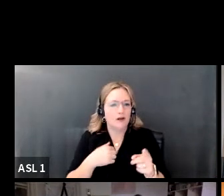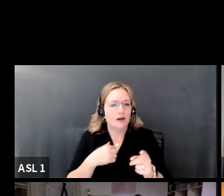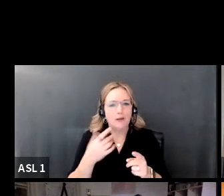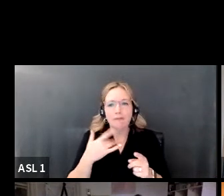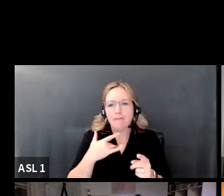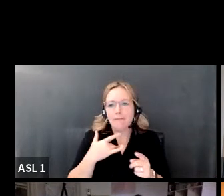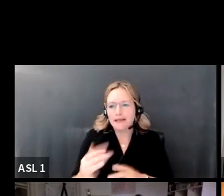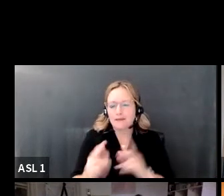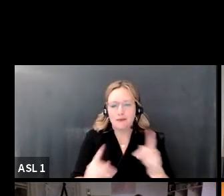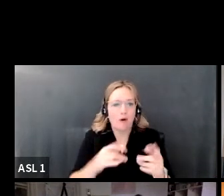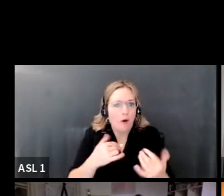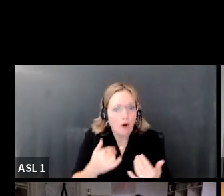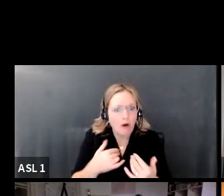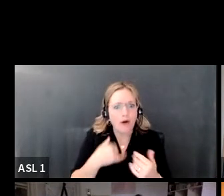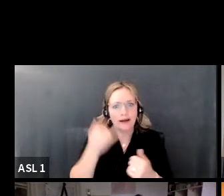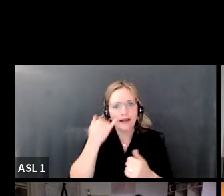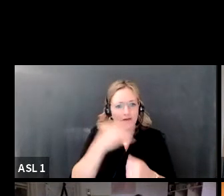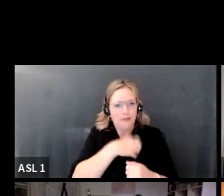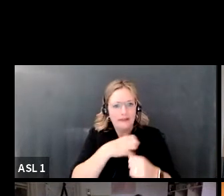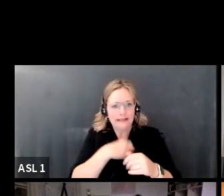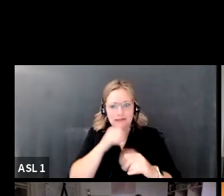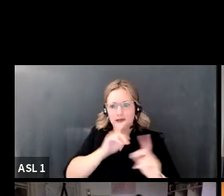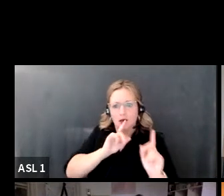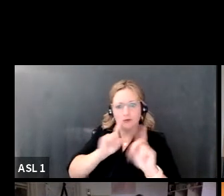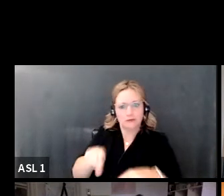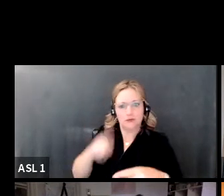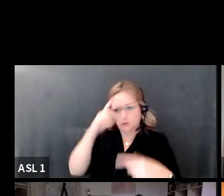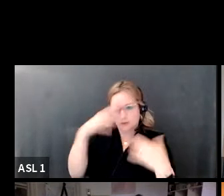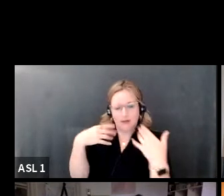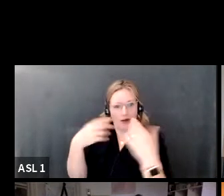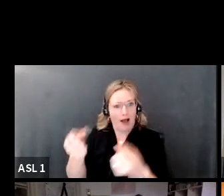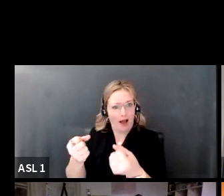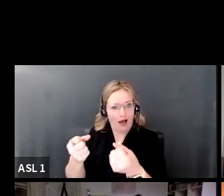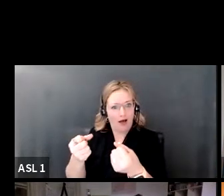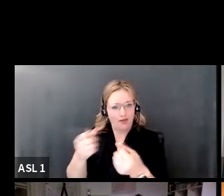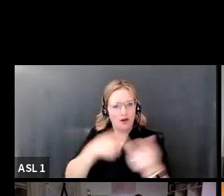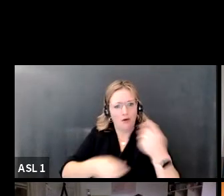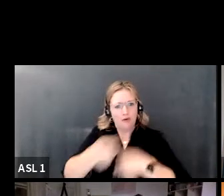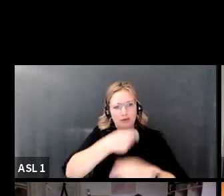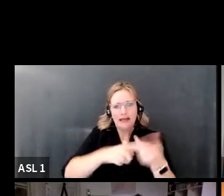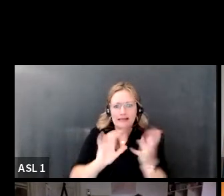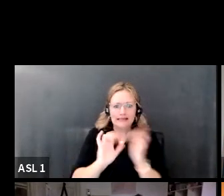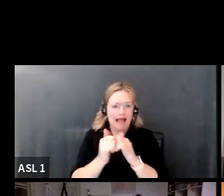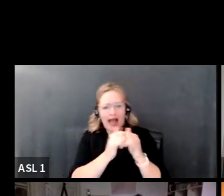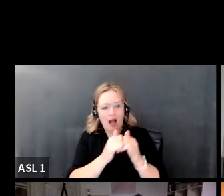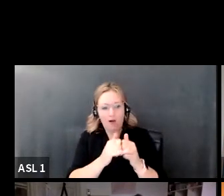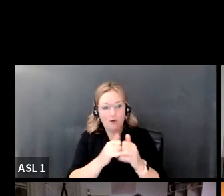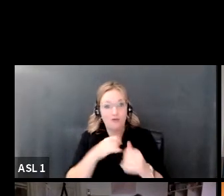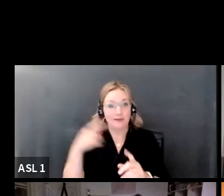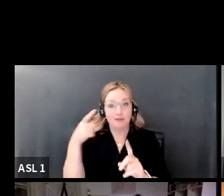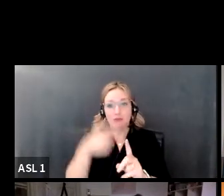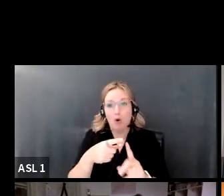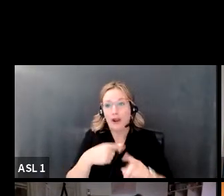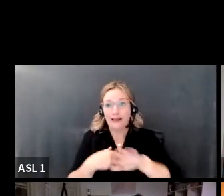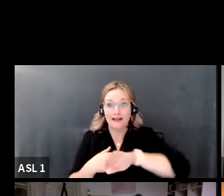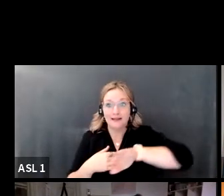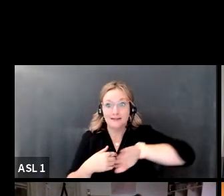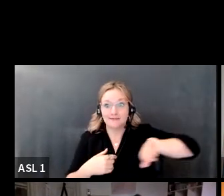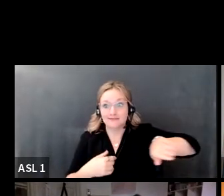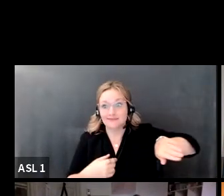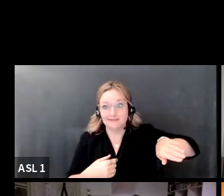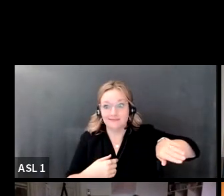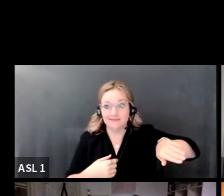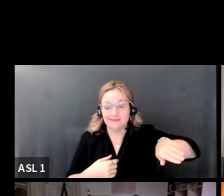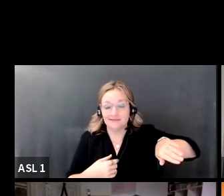mental health response and it's just like the fact of the matter is we just we need you out of it like that's one of the biggest things and um the